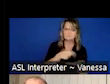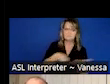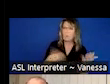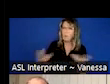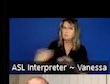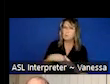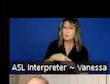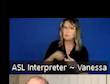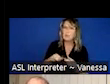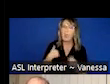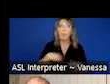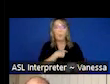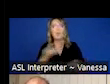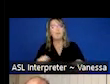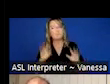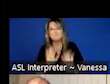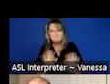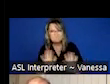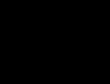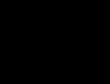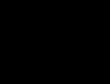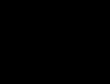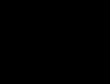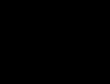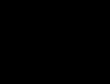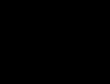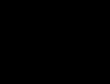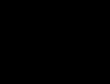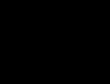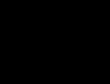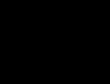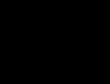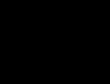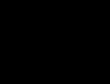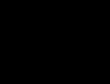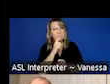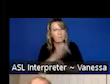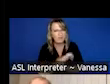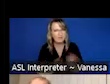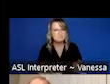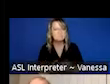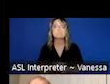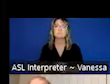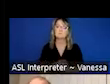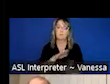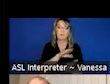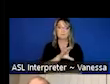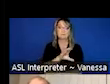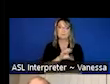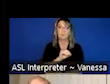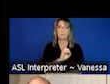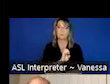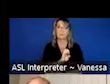to say it's important to include it. The Center of Excellence in its work